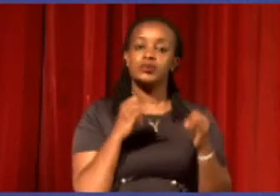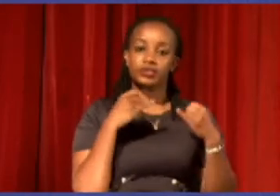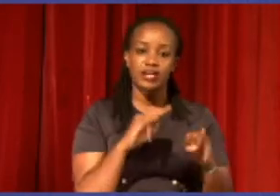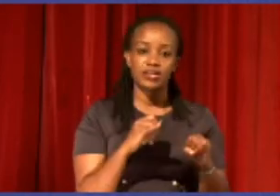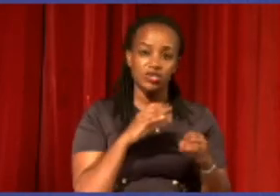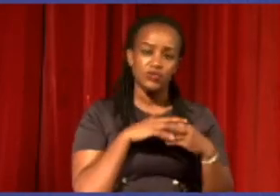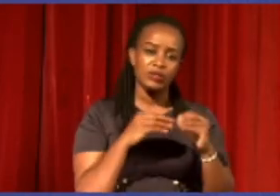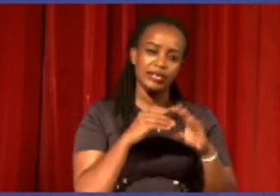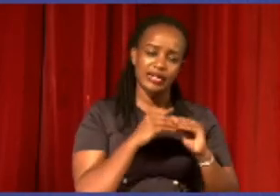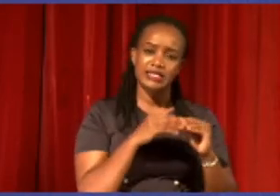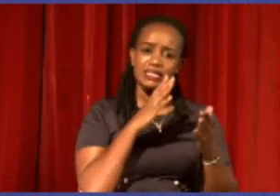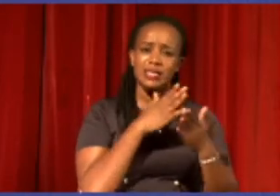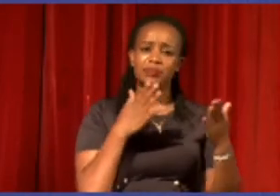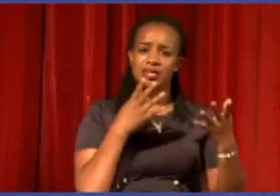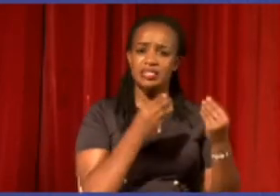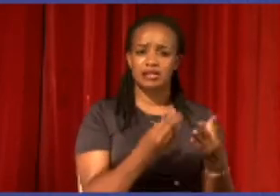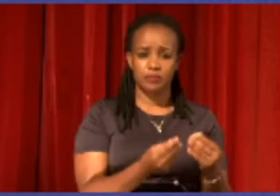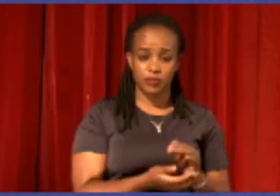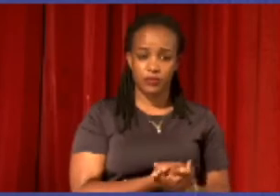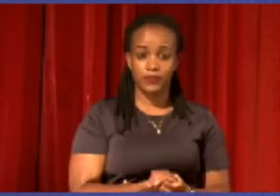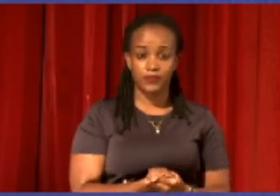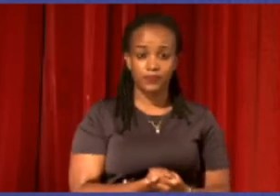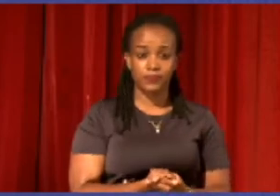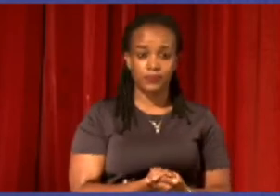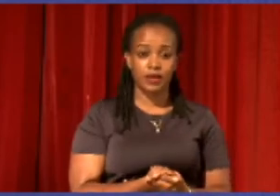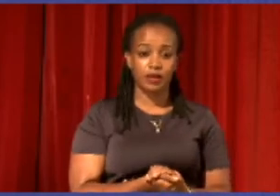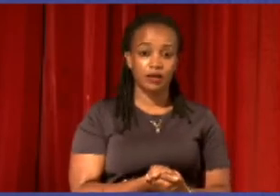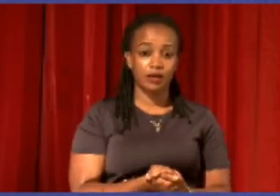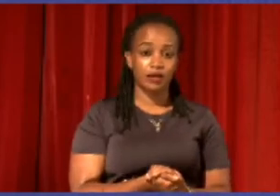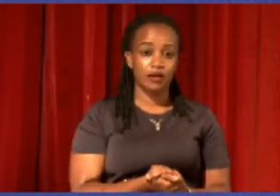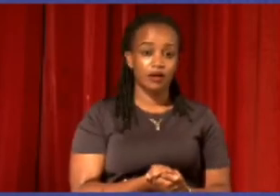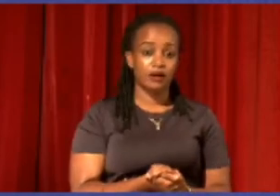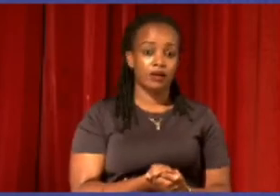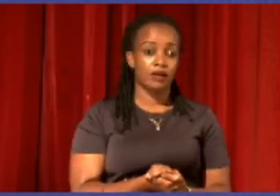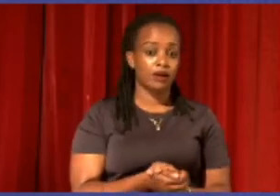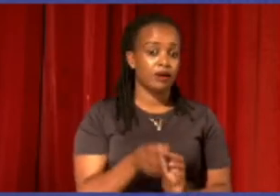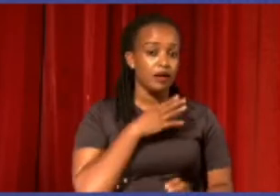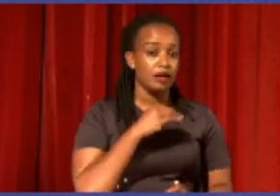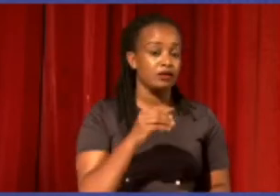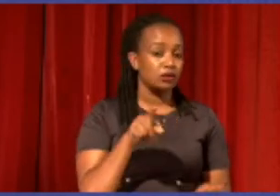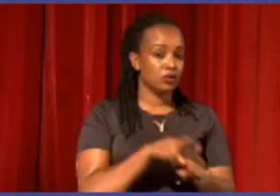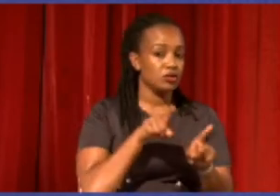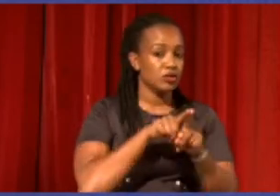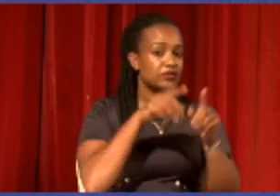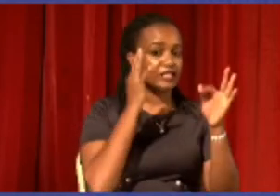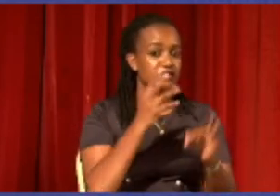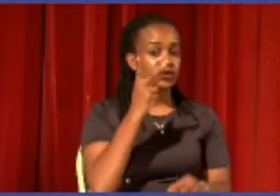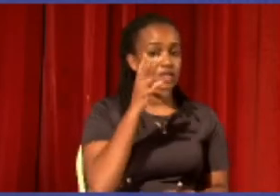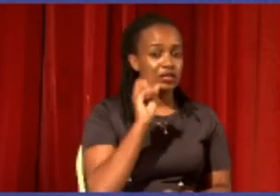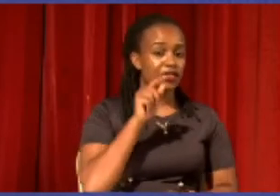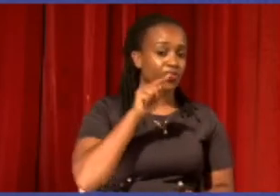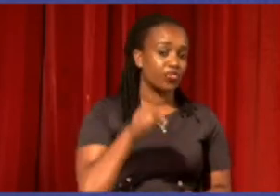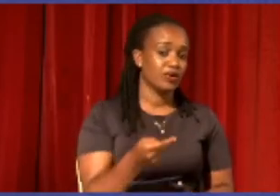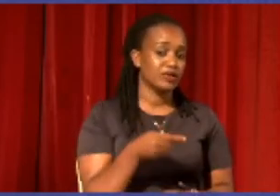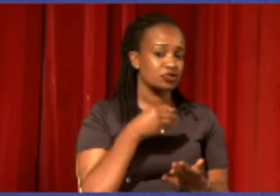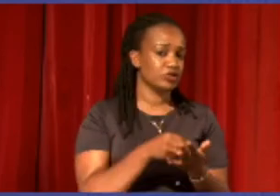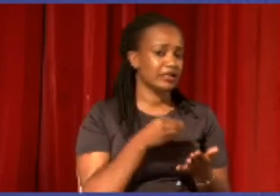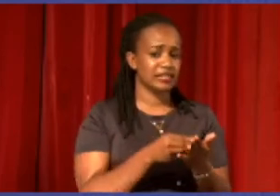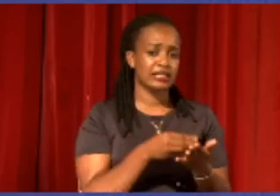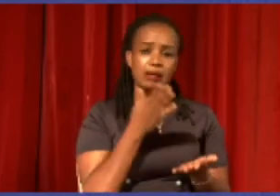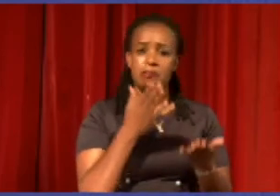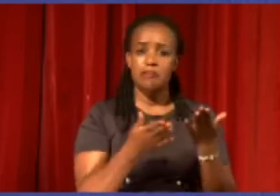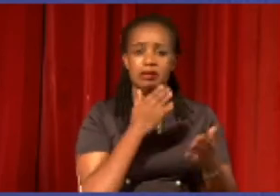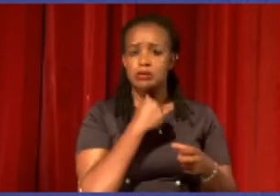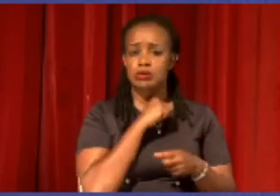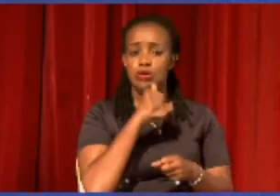networks. Even some of the DJs came and said, you know what, even if you gave me 20,000 shillings, it won't make a big difference.